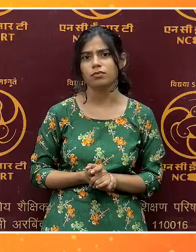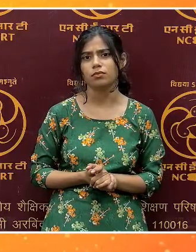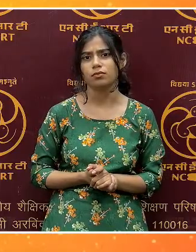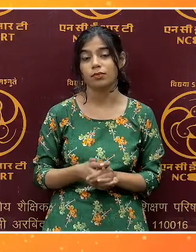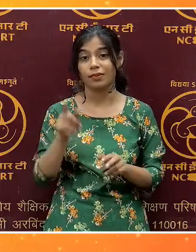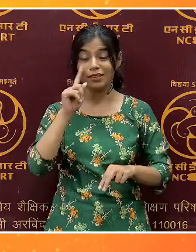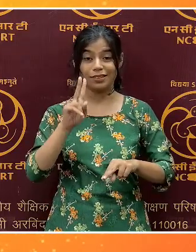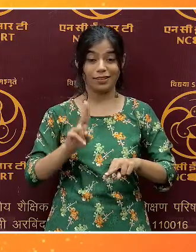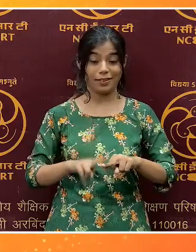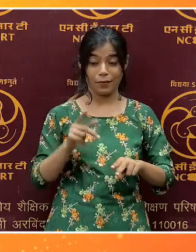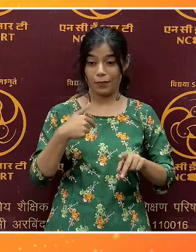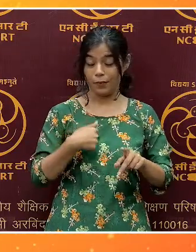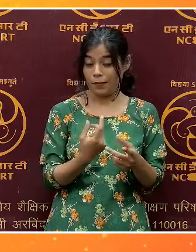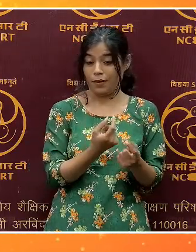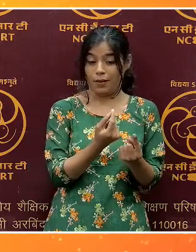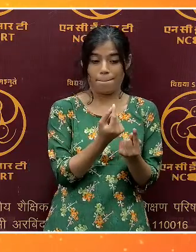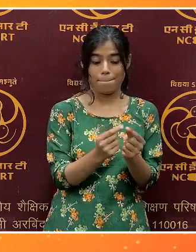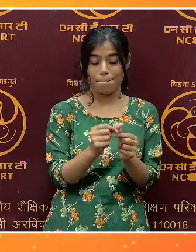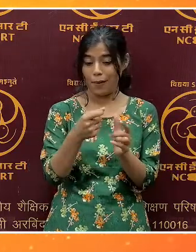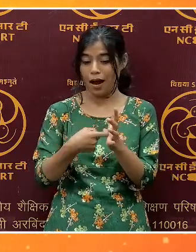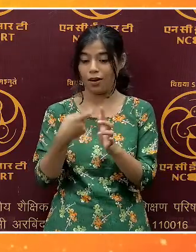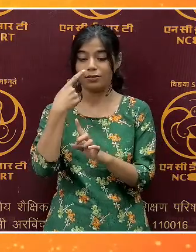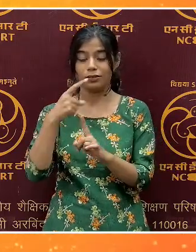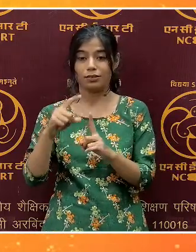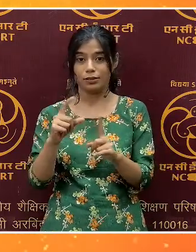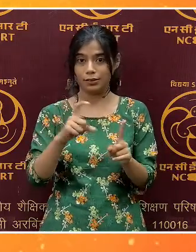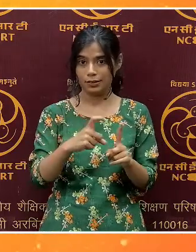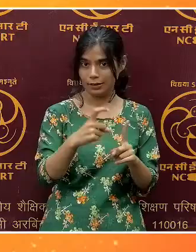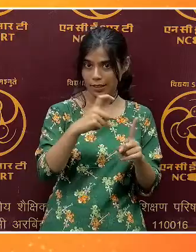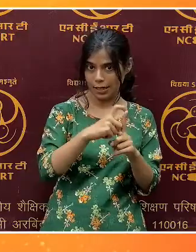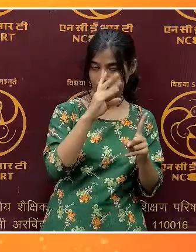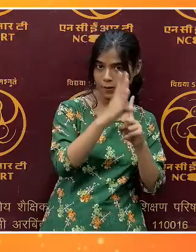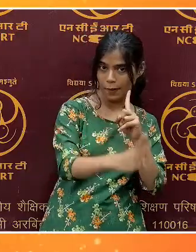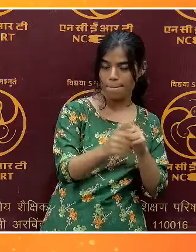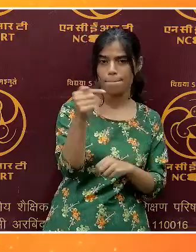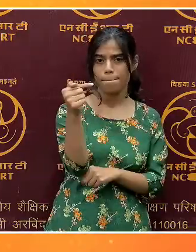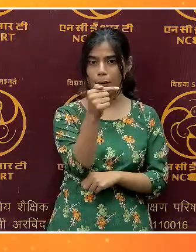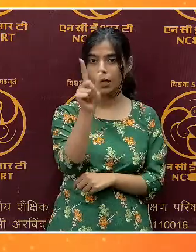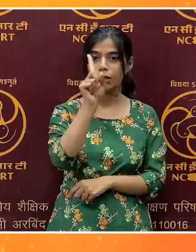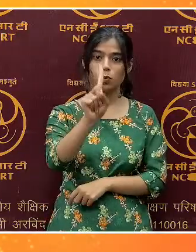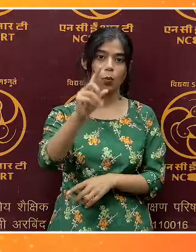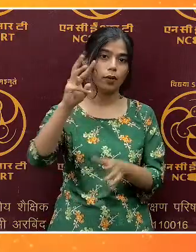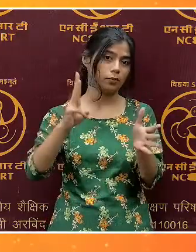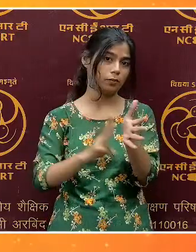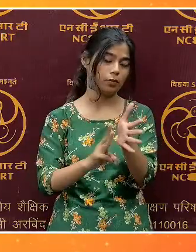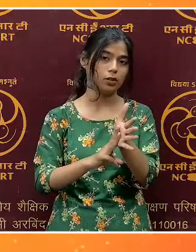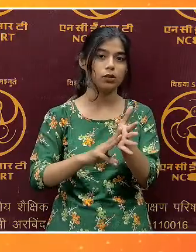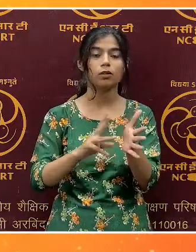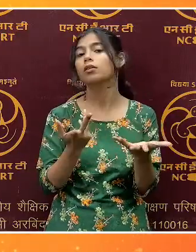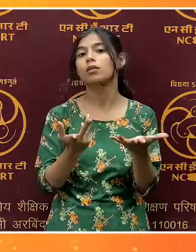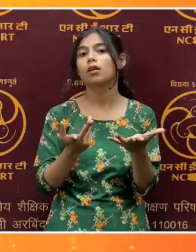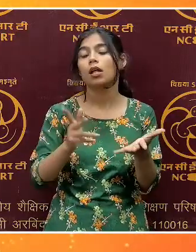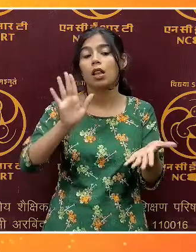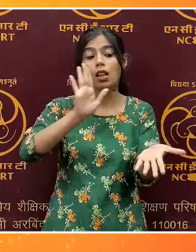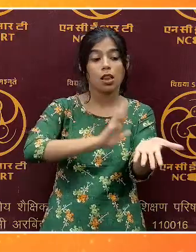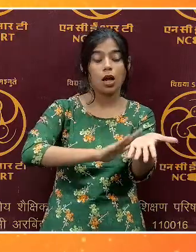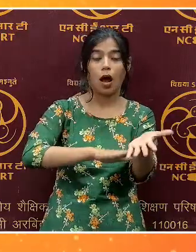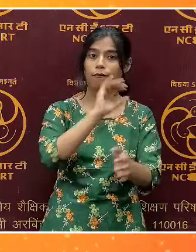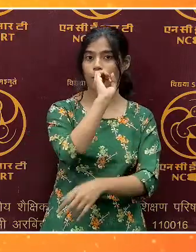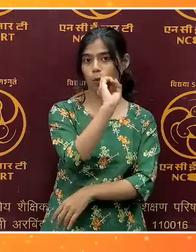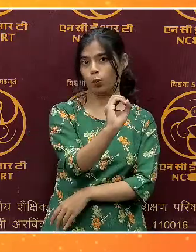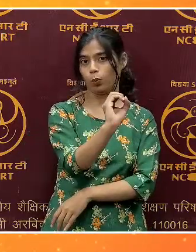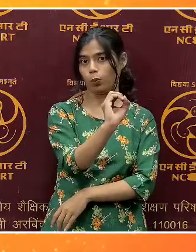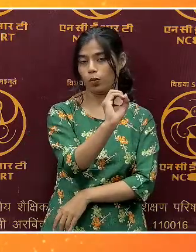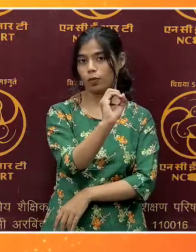if the particle is, the distance covered the particle is -1 meter, then it will be left of O